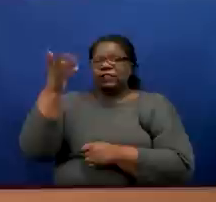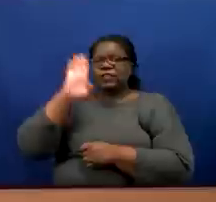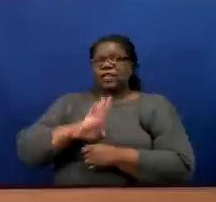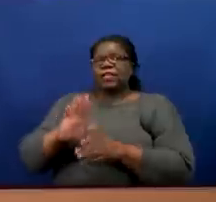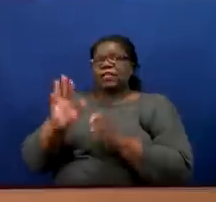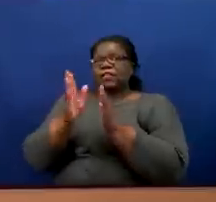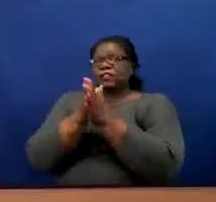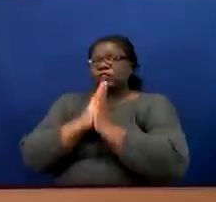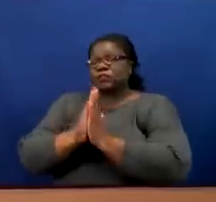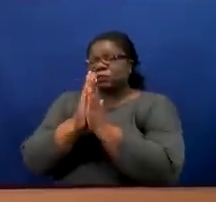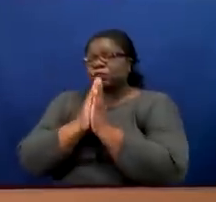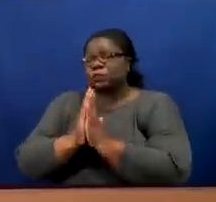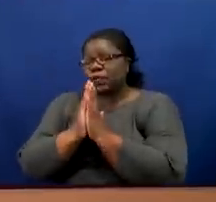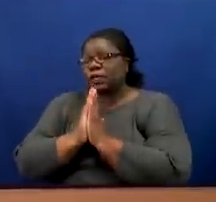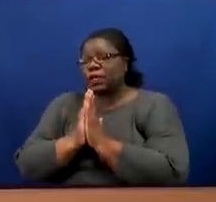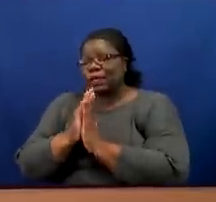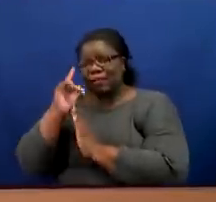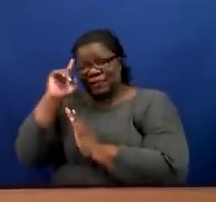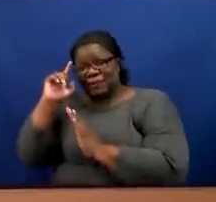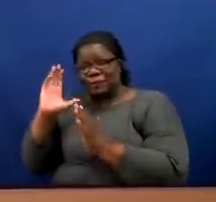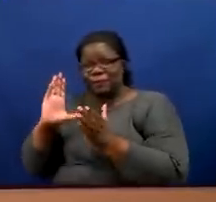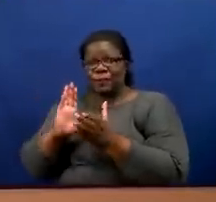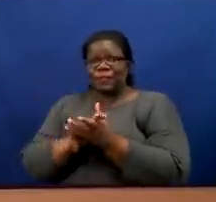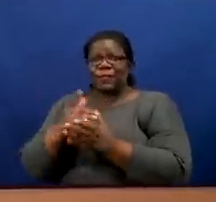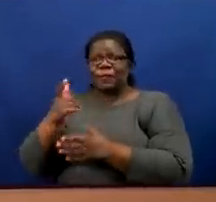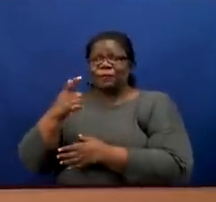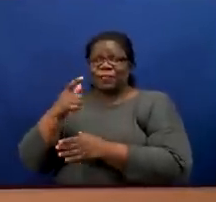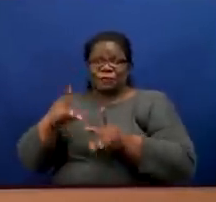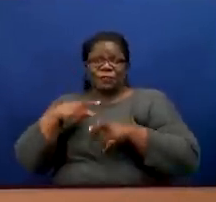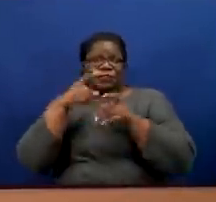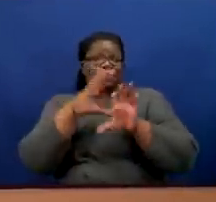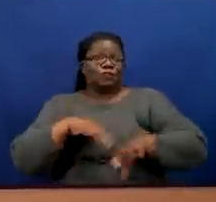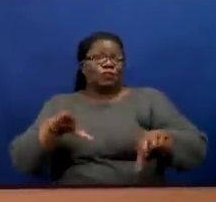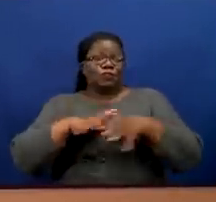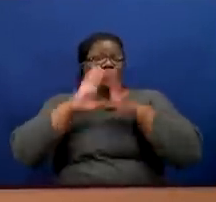pray these prayers and to believe me for great things,